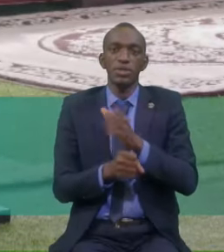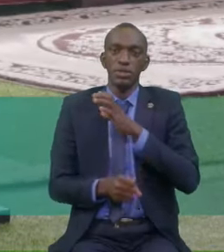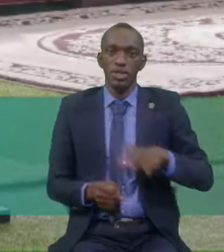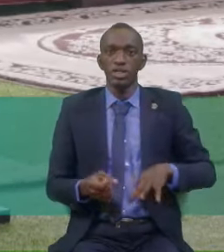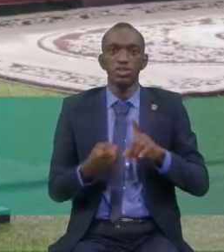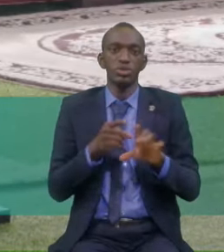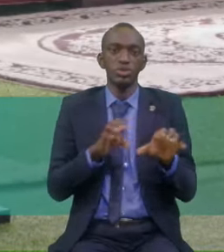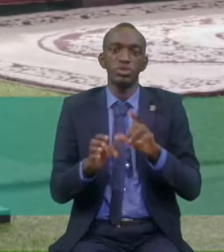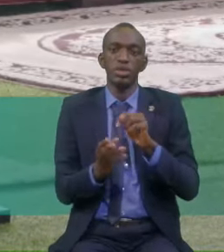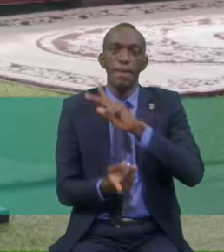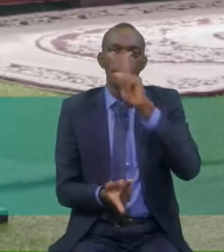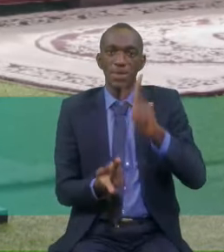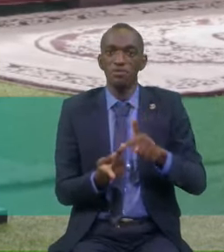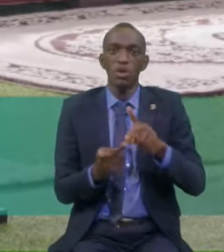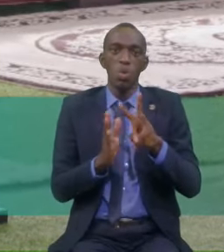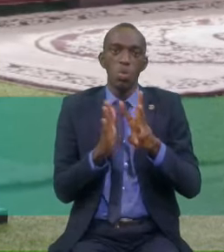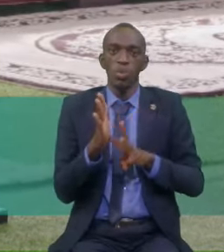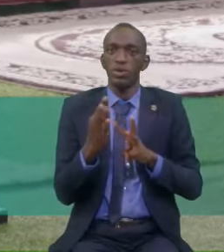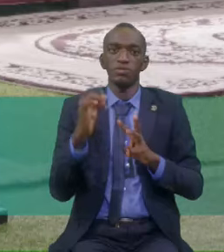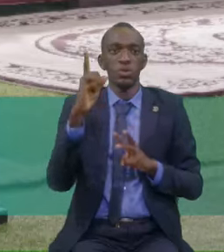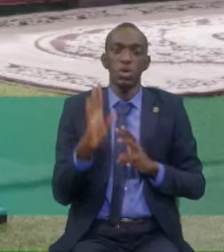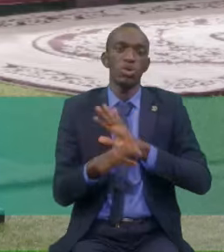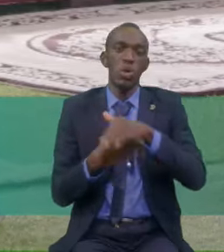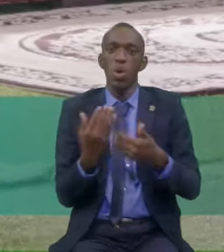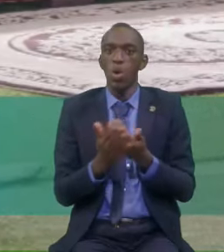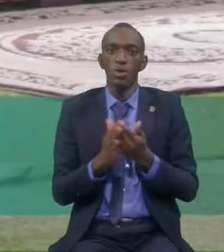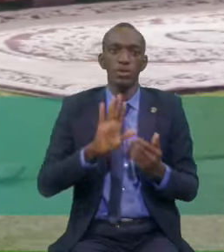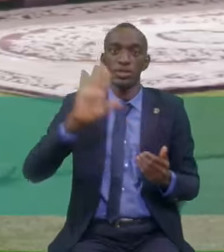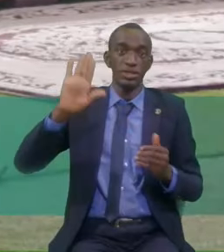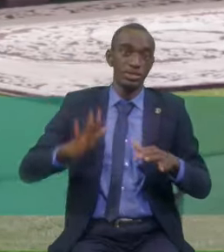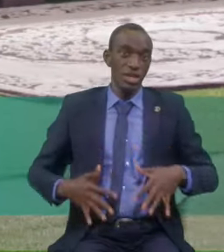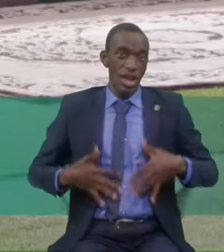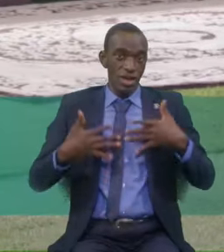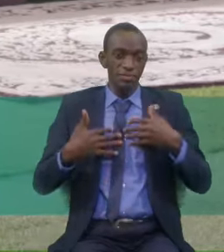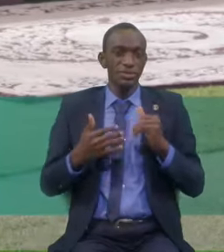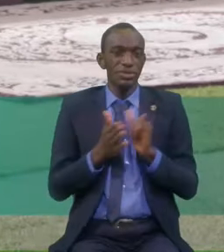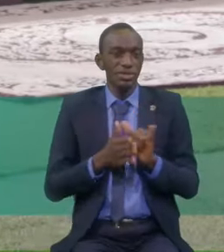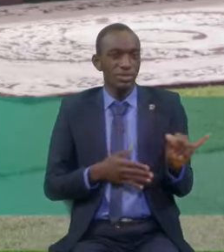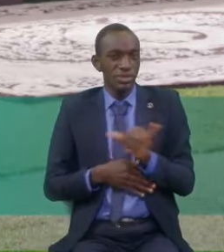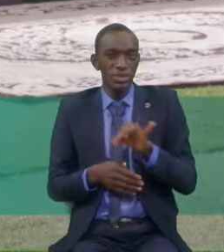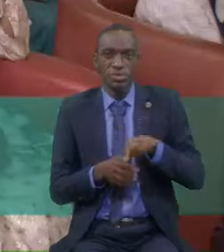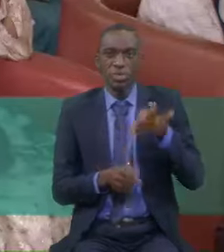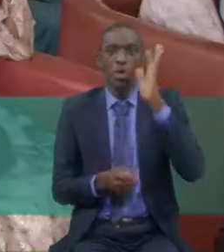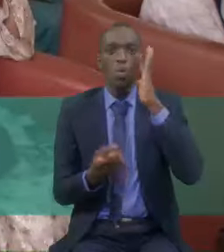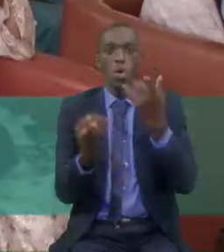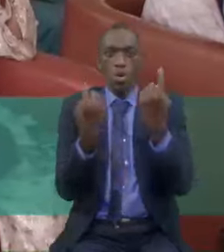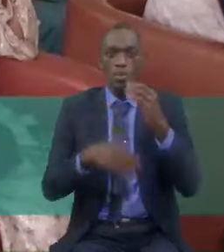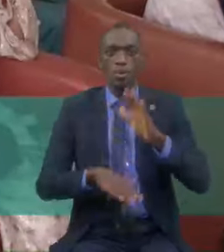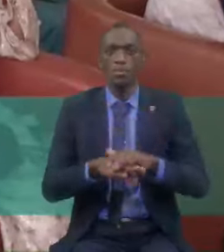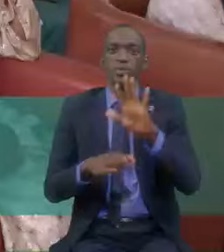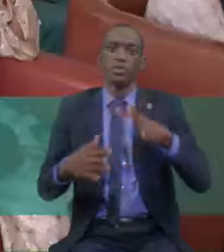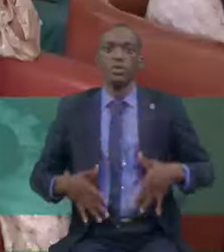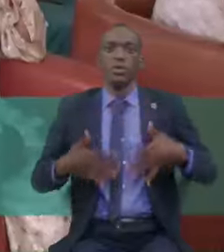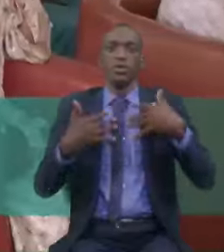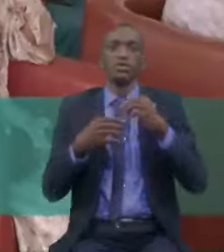all through his life, that same Spirit will come upon your life. Look at verse